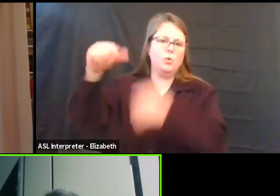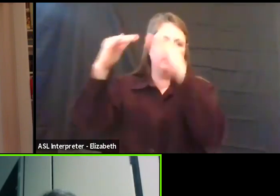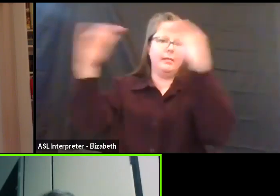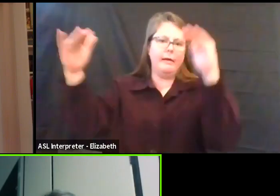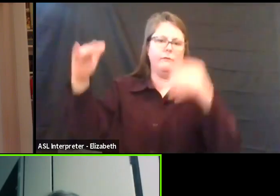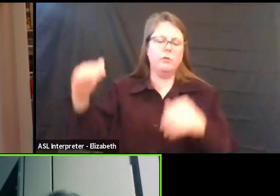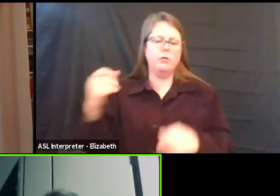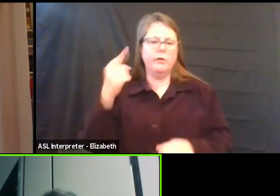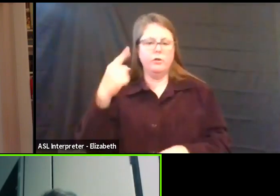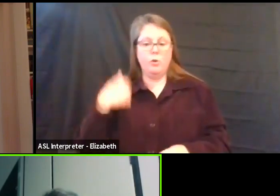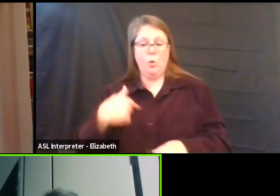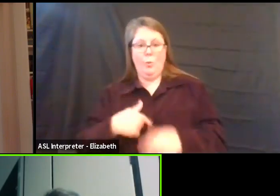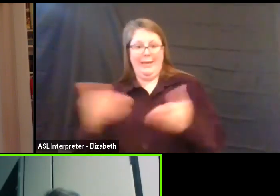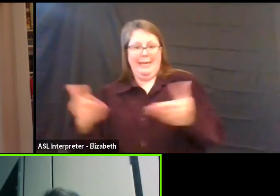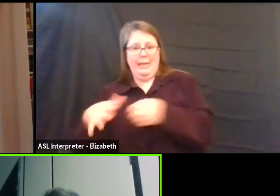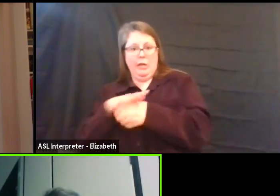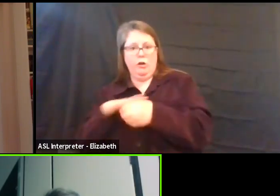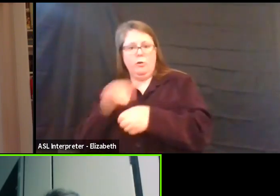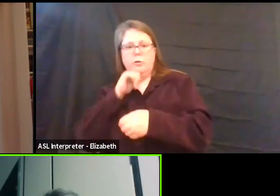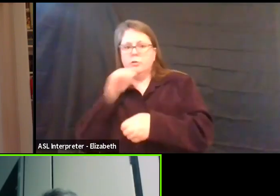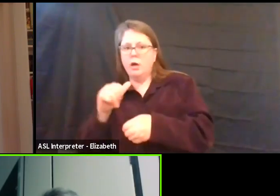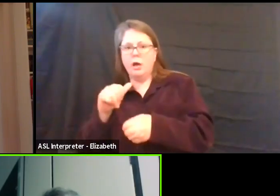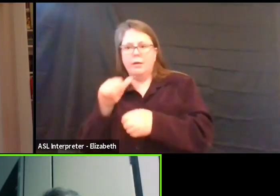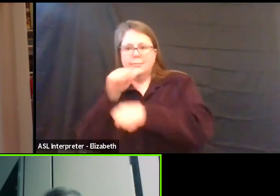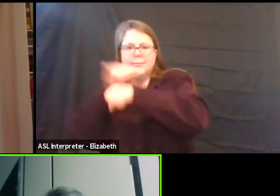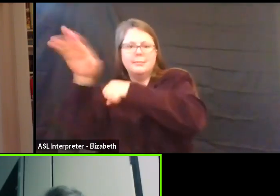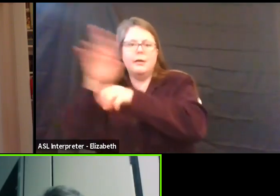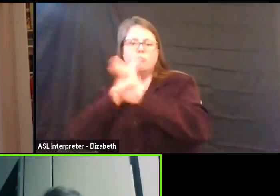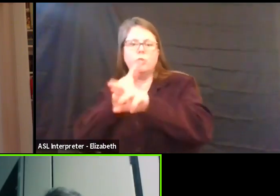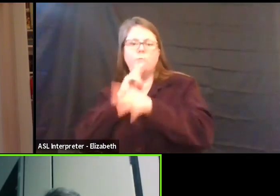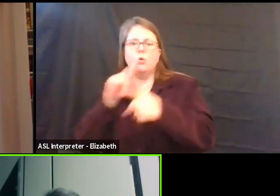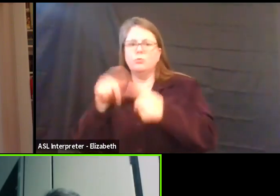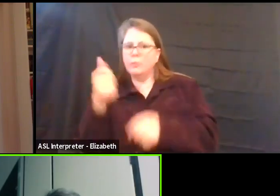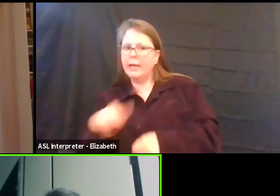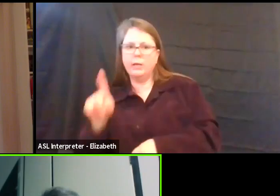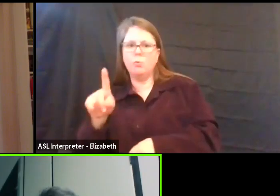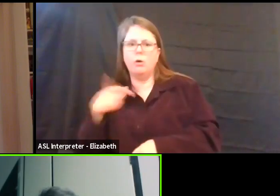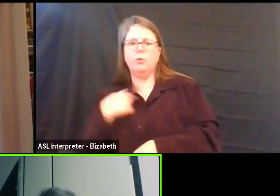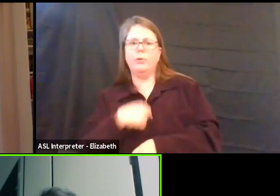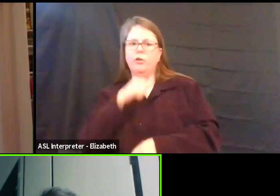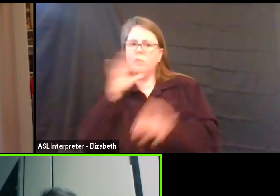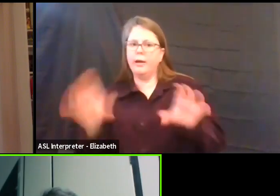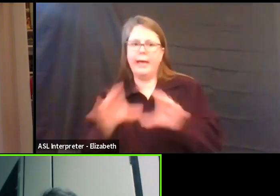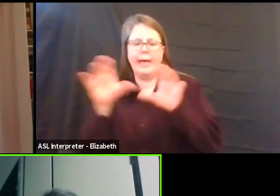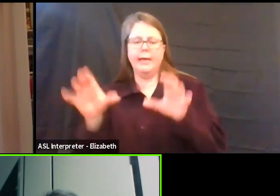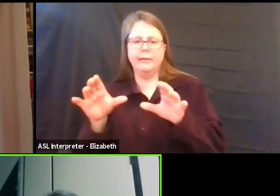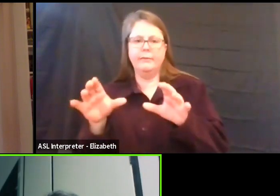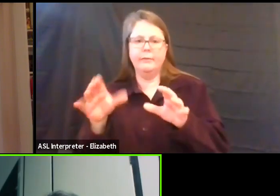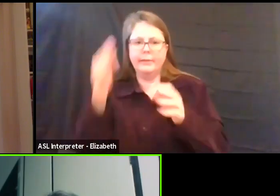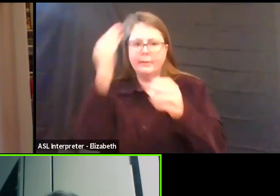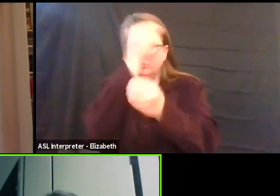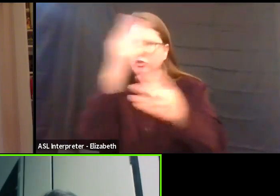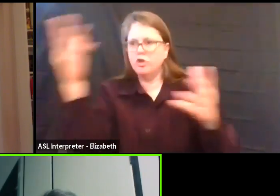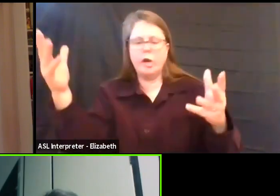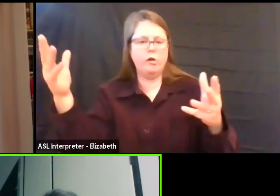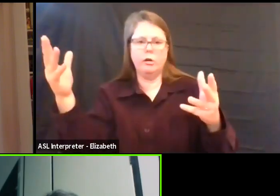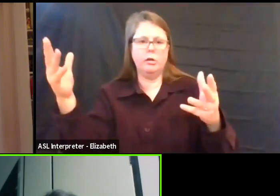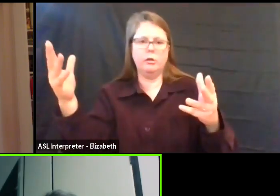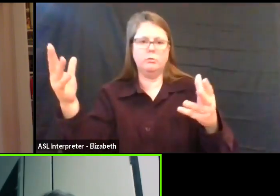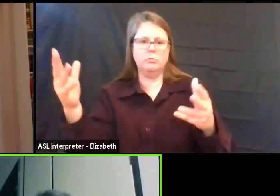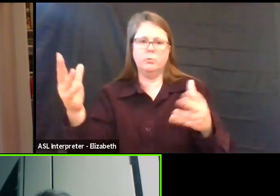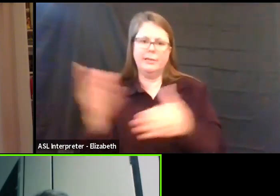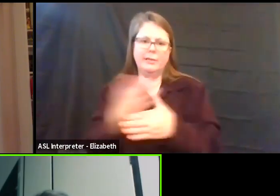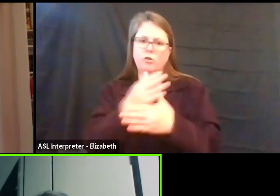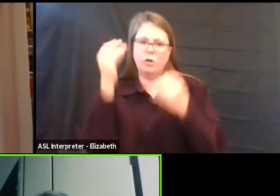to anybody. We are not actively sharing information with law enforcement or other federal agencies. But